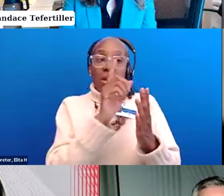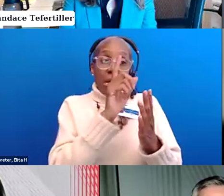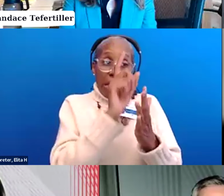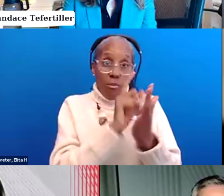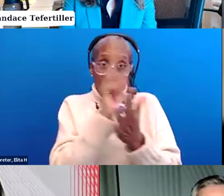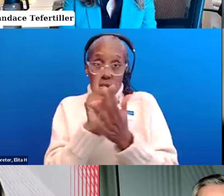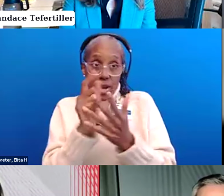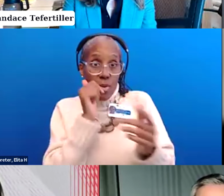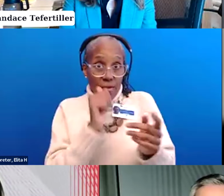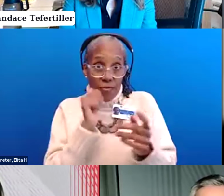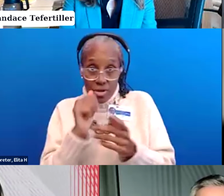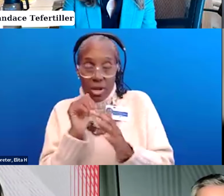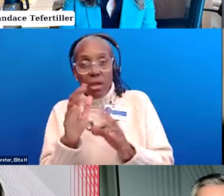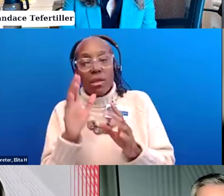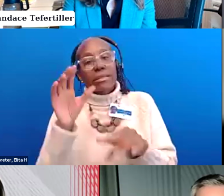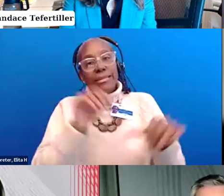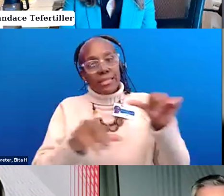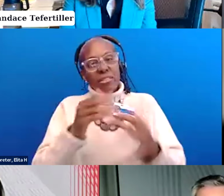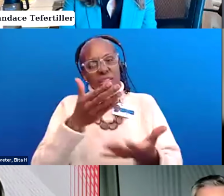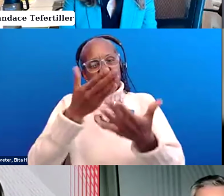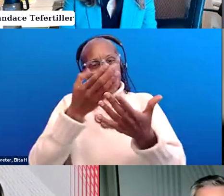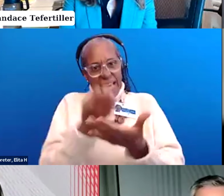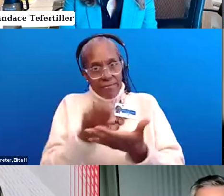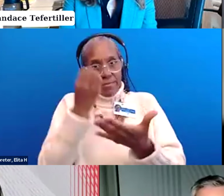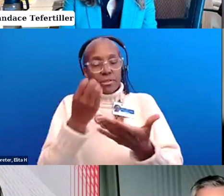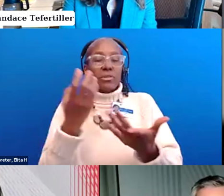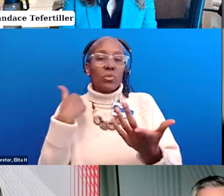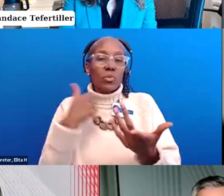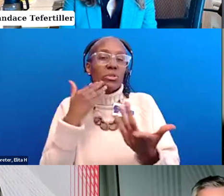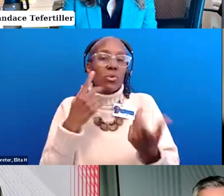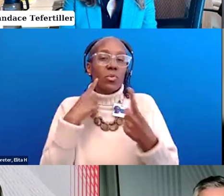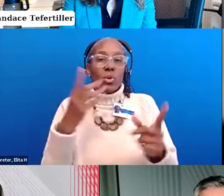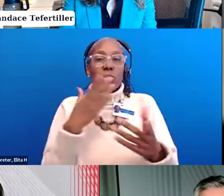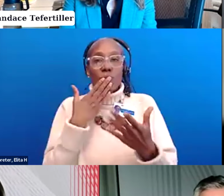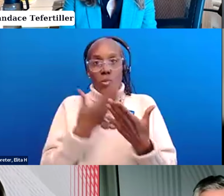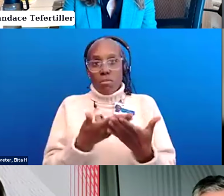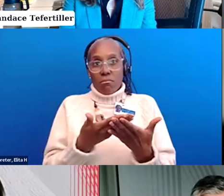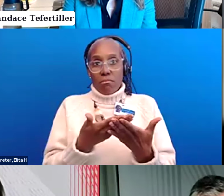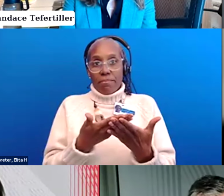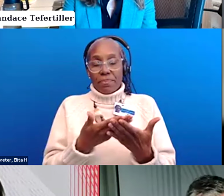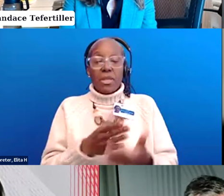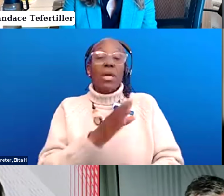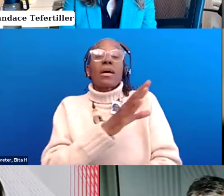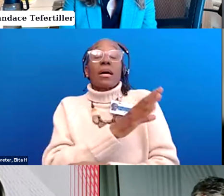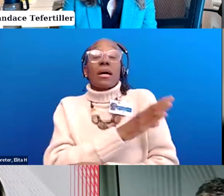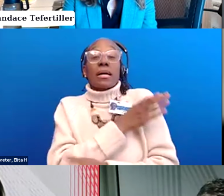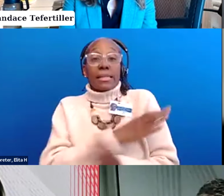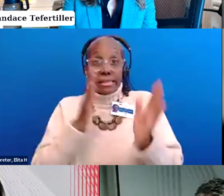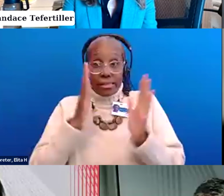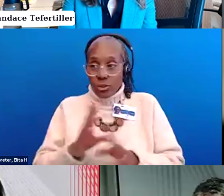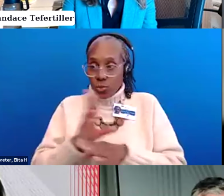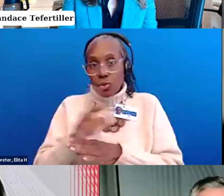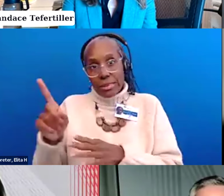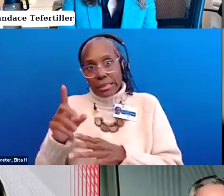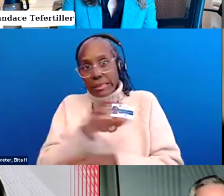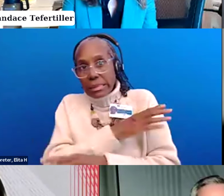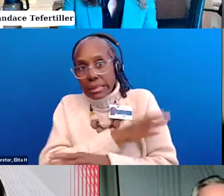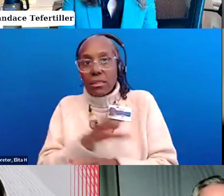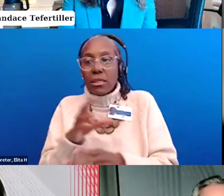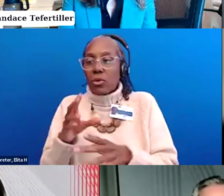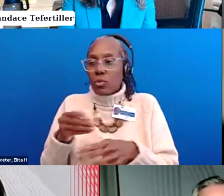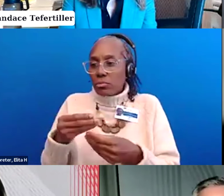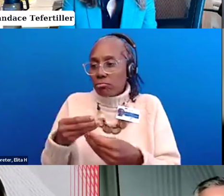of stimulation. Certainly that's the scientific evidence we have. We know that works very well. And the clinicians that will be using these devices in the clinic, in fact, we